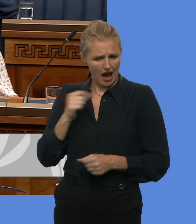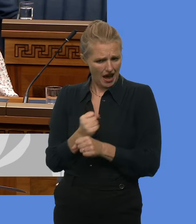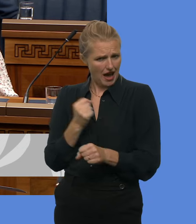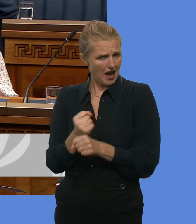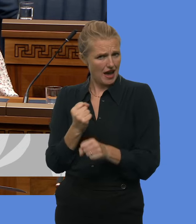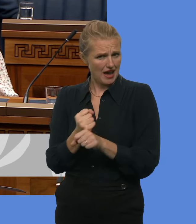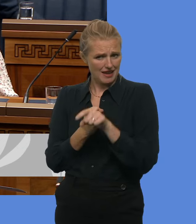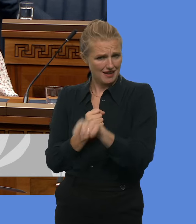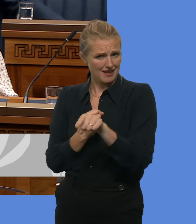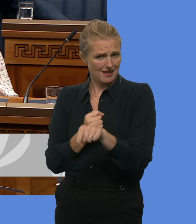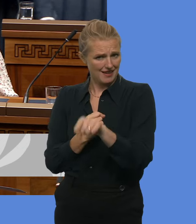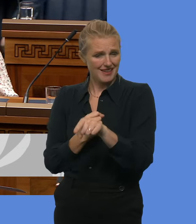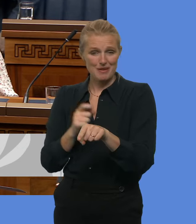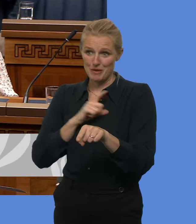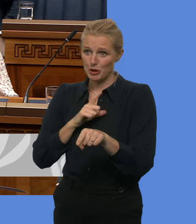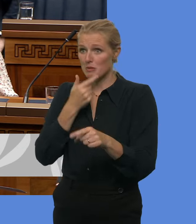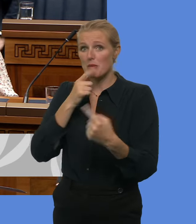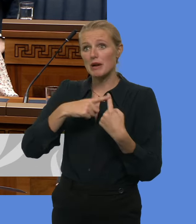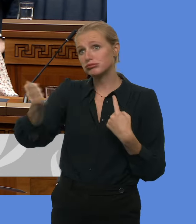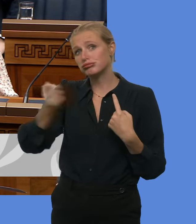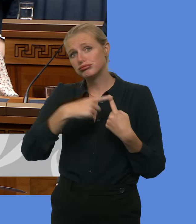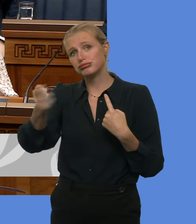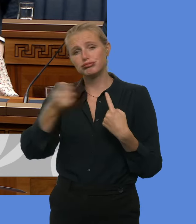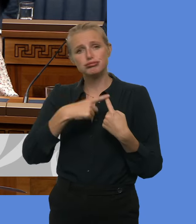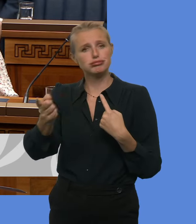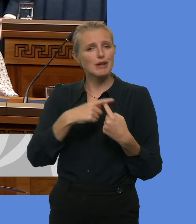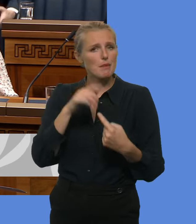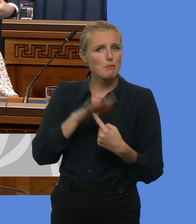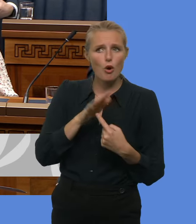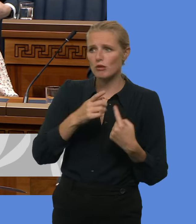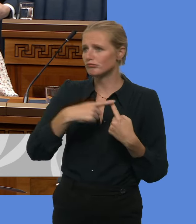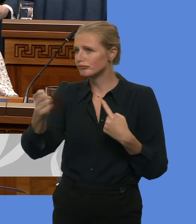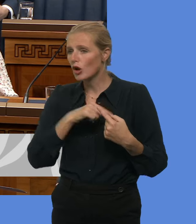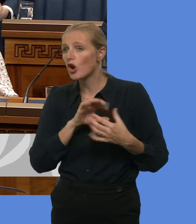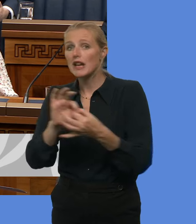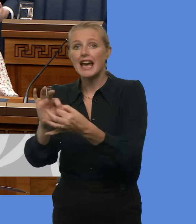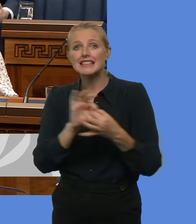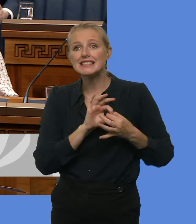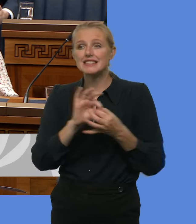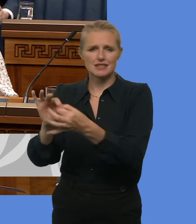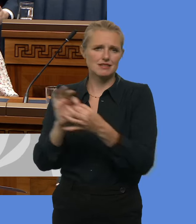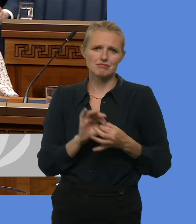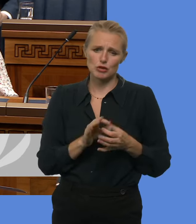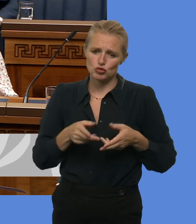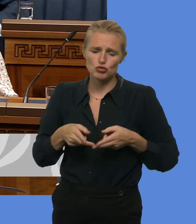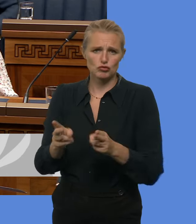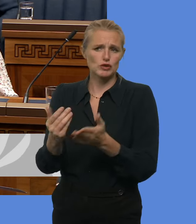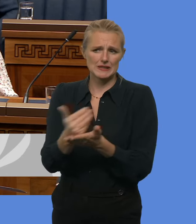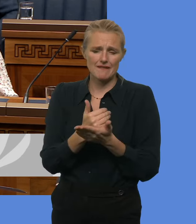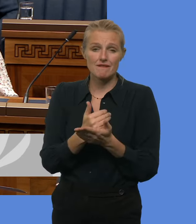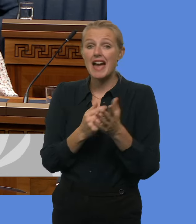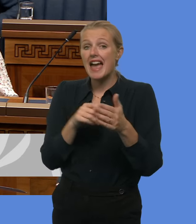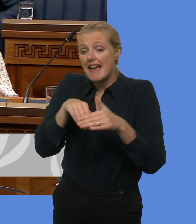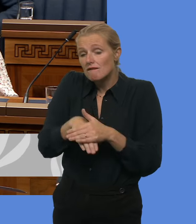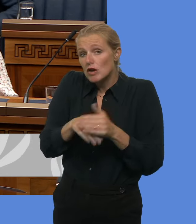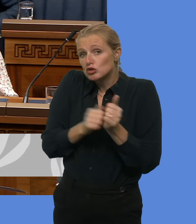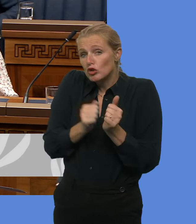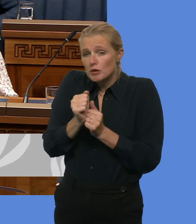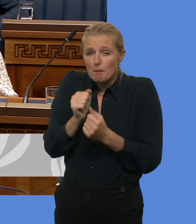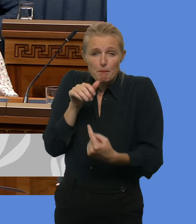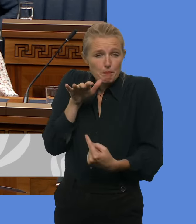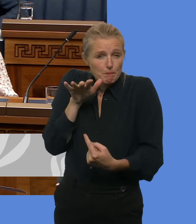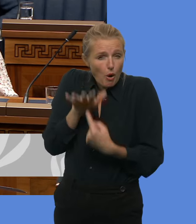that prosperity, people need to be able to travel, to take up those opportunities, and they need to do so safely. Infrastructure is such a critical part of